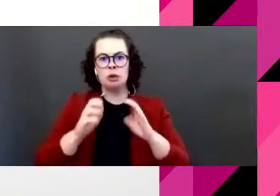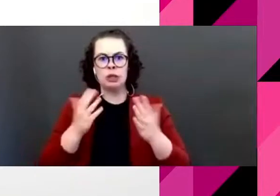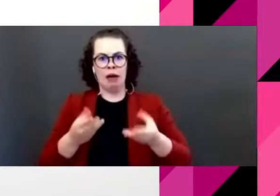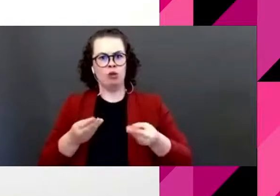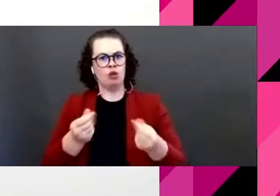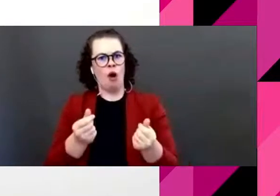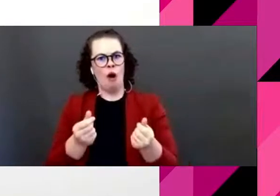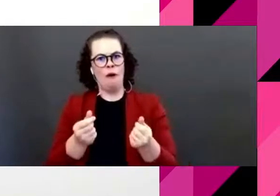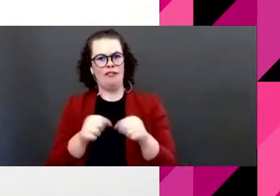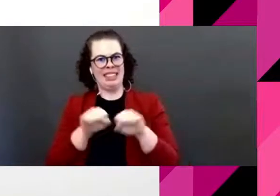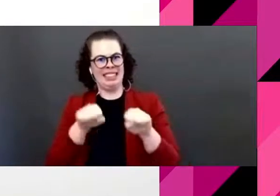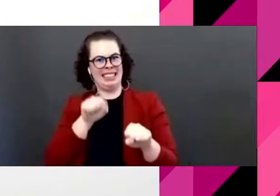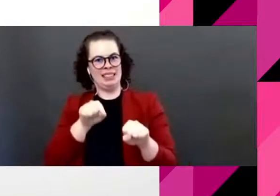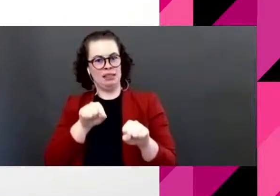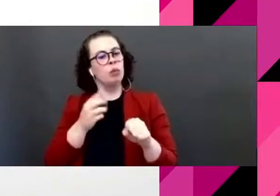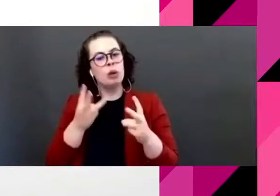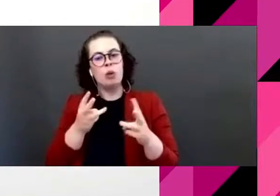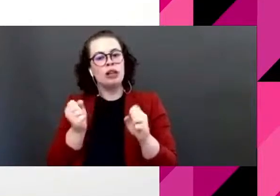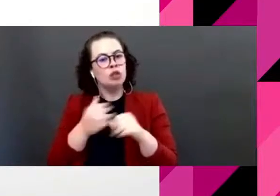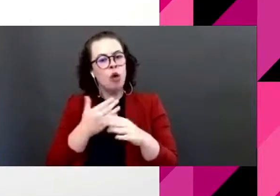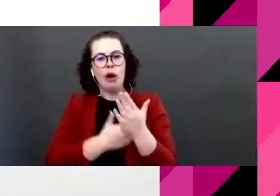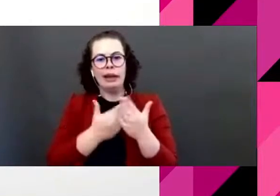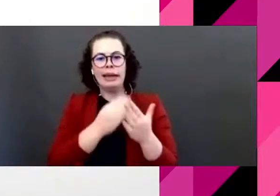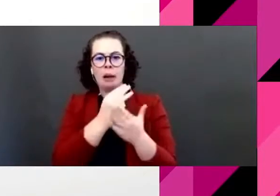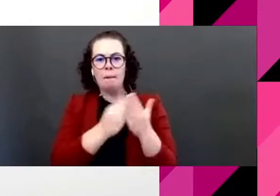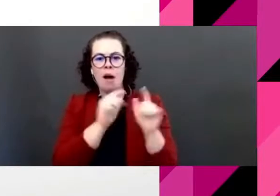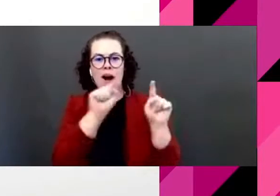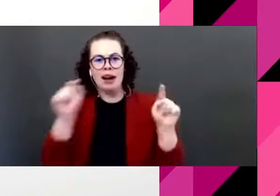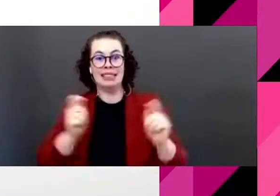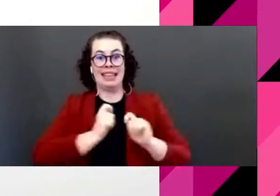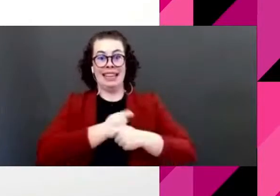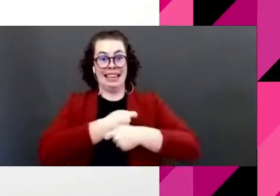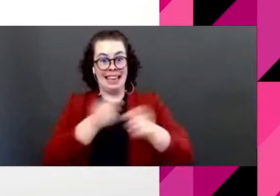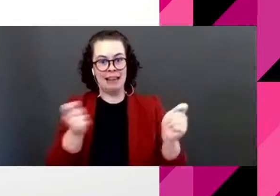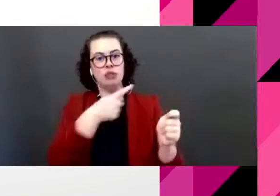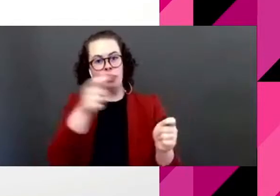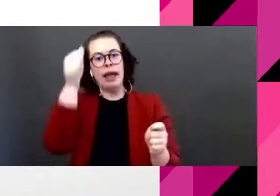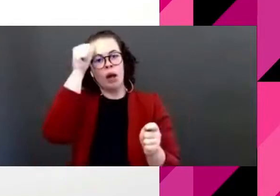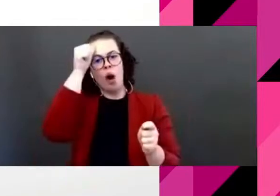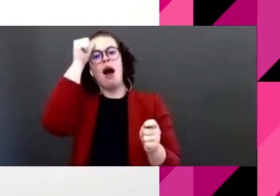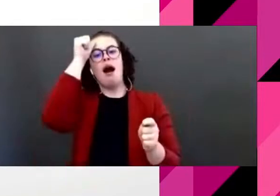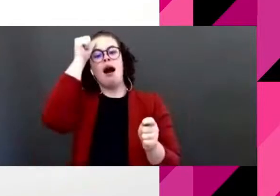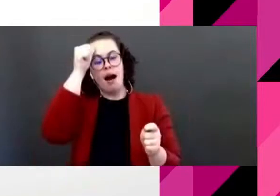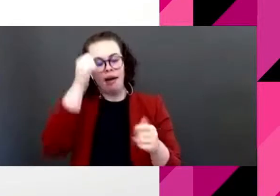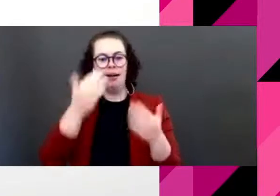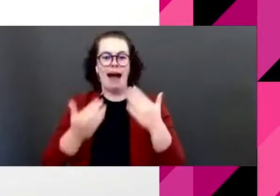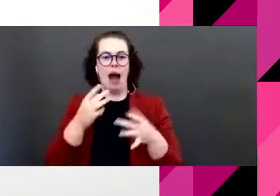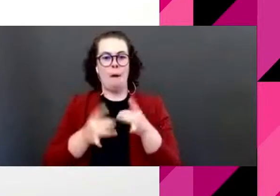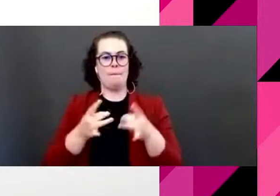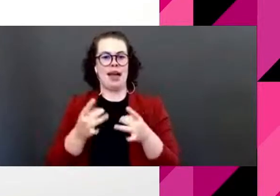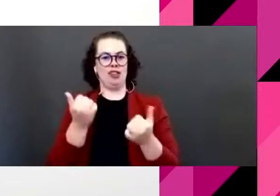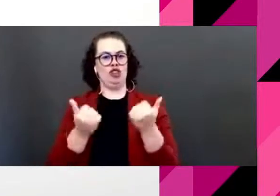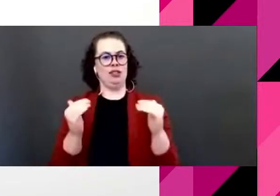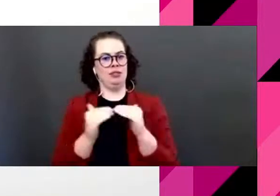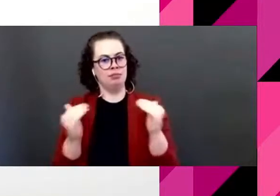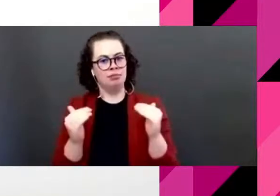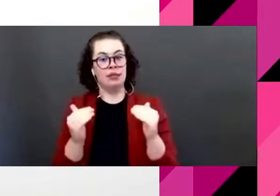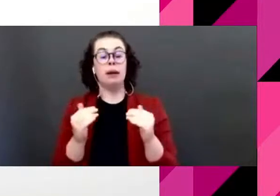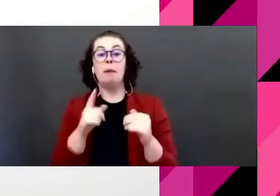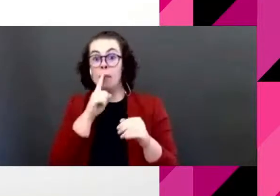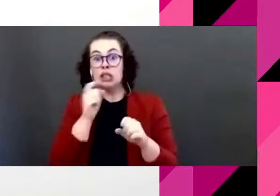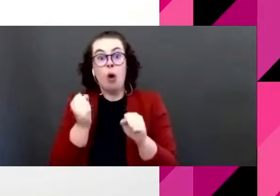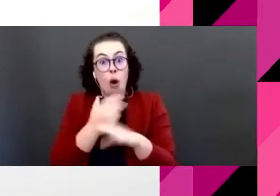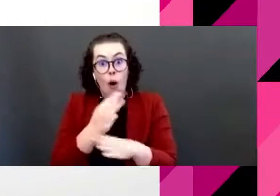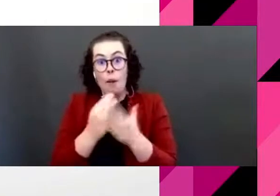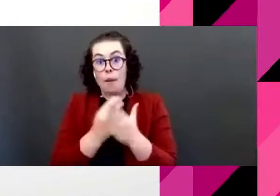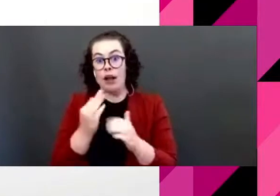The principles are also aimed to be applied during all stages of the processes. So we are talking about the final product,